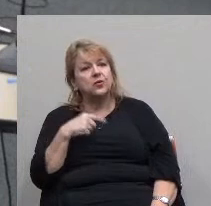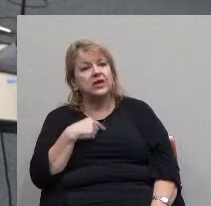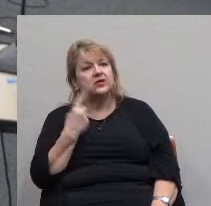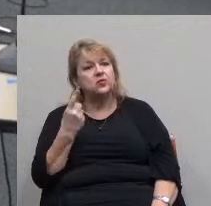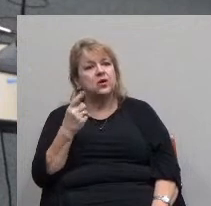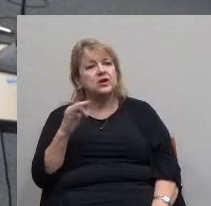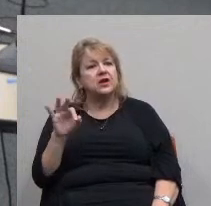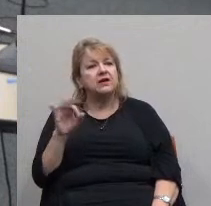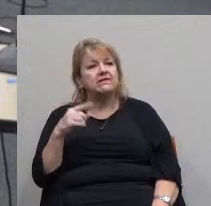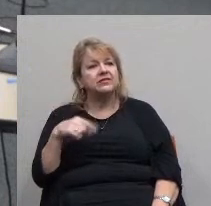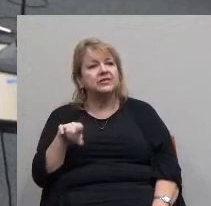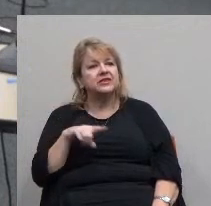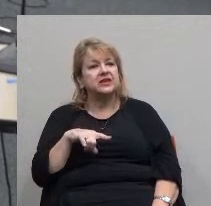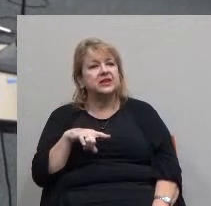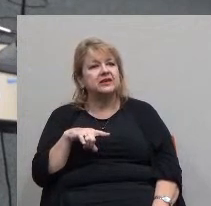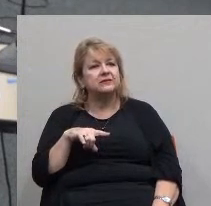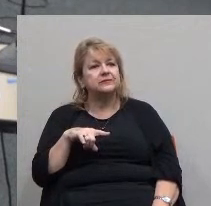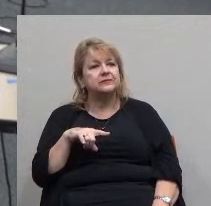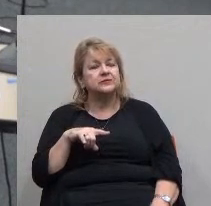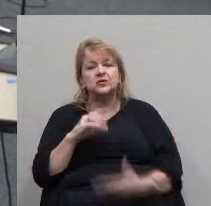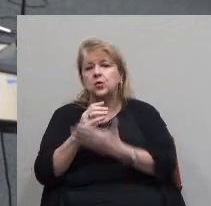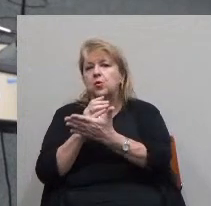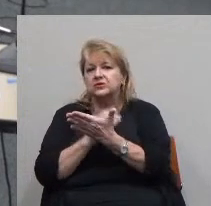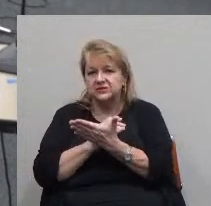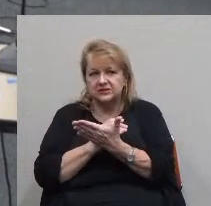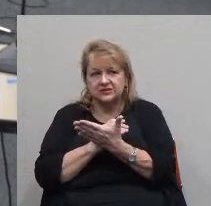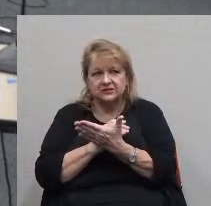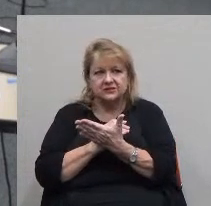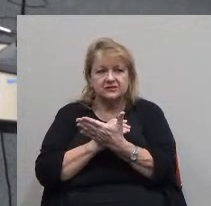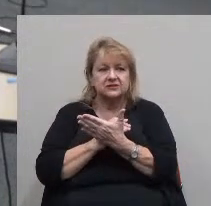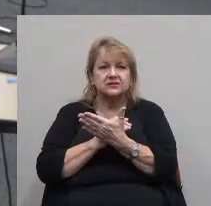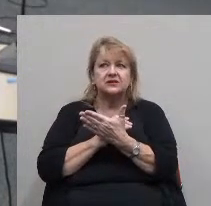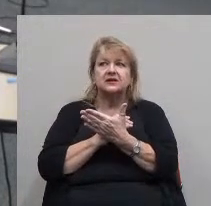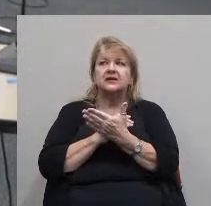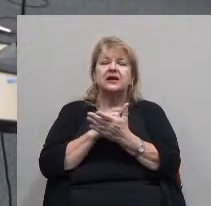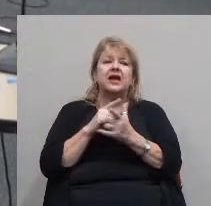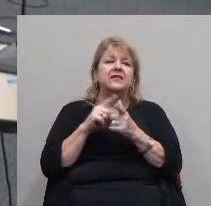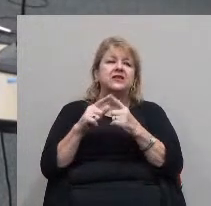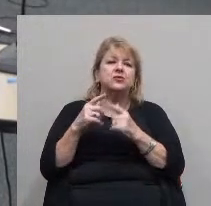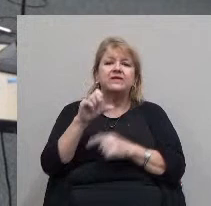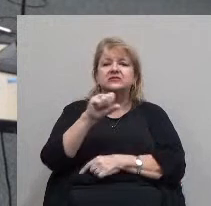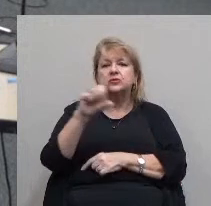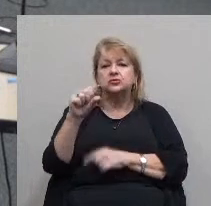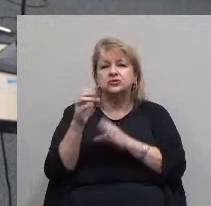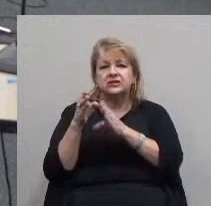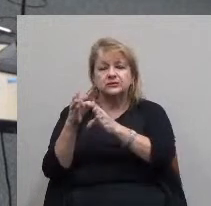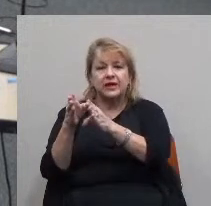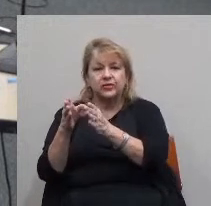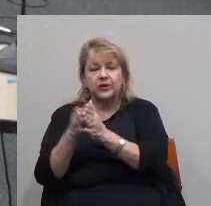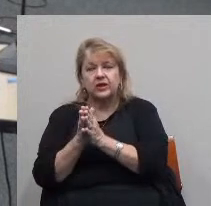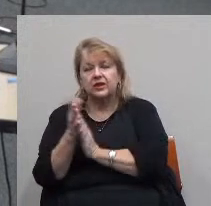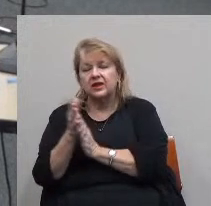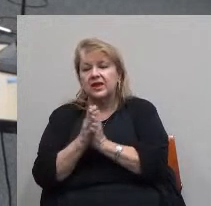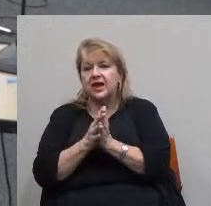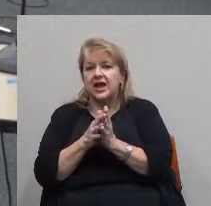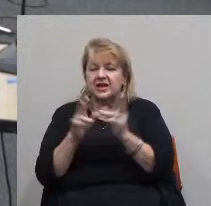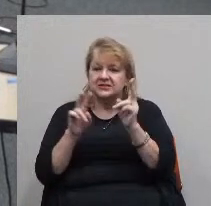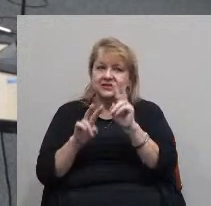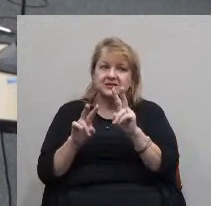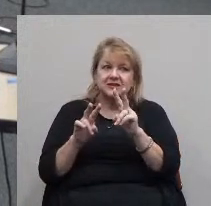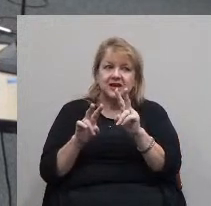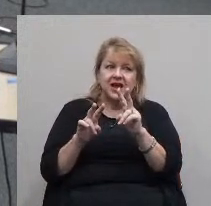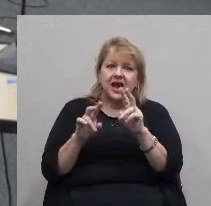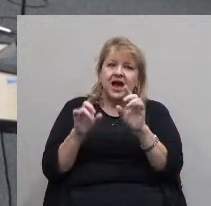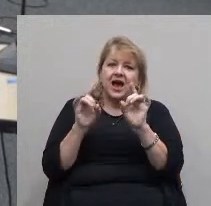of the, you know, courses, I know he had his half credit, within the social studies pathway. I just keep